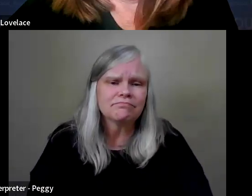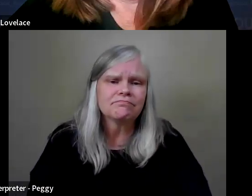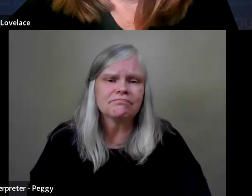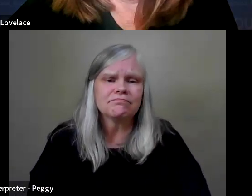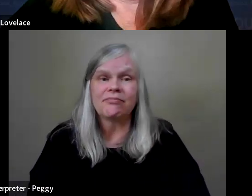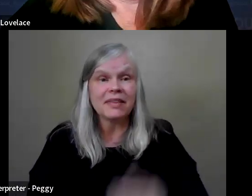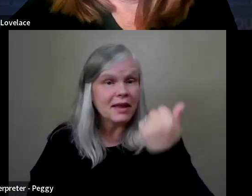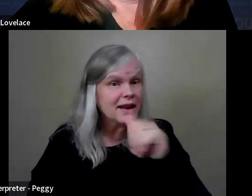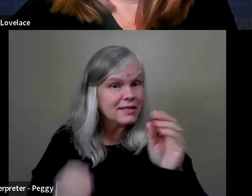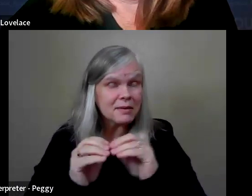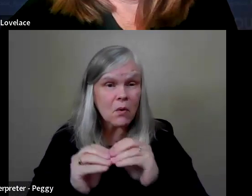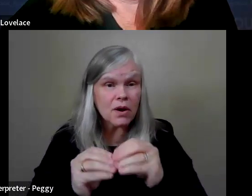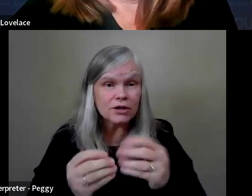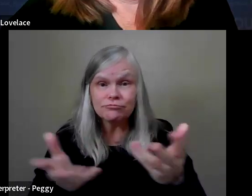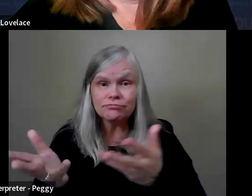Anything else?